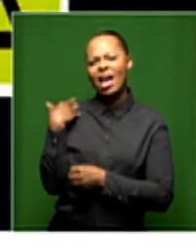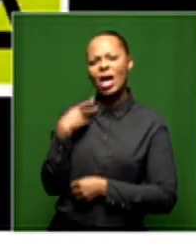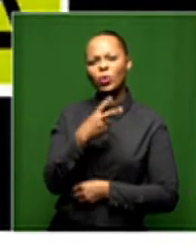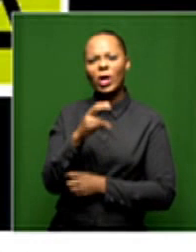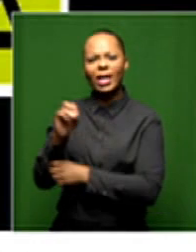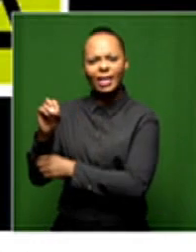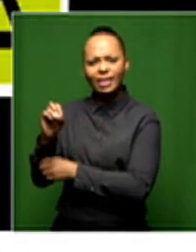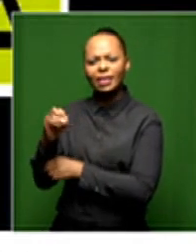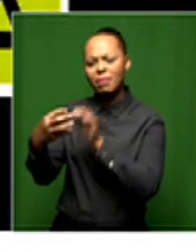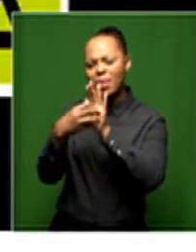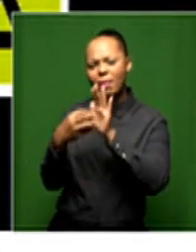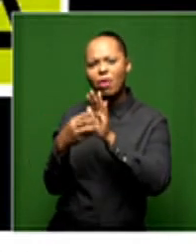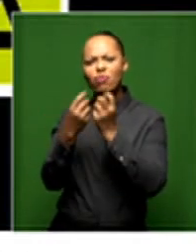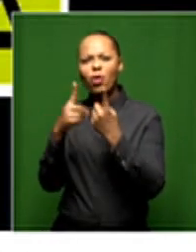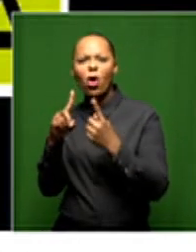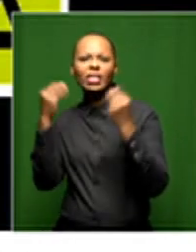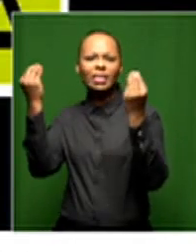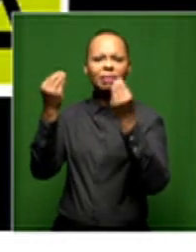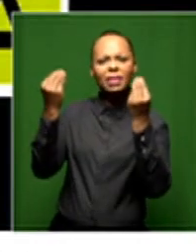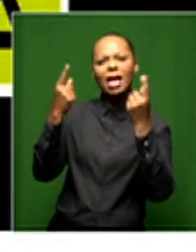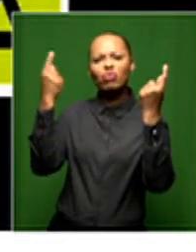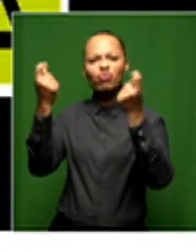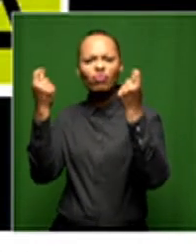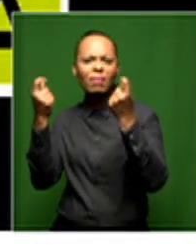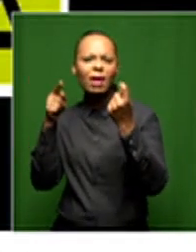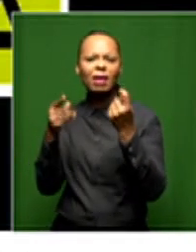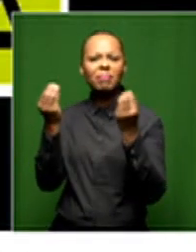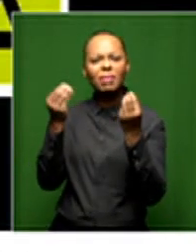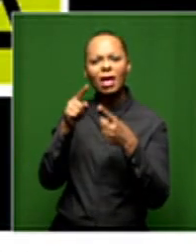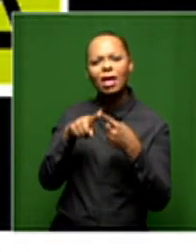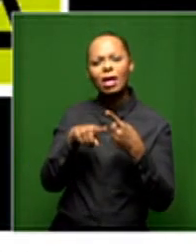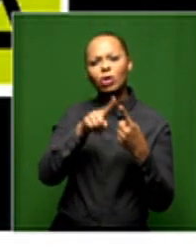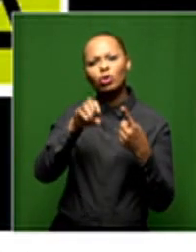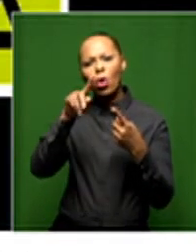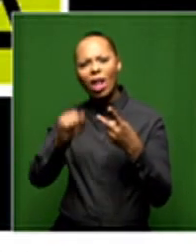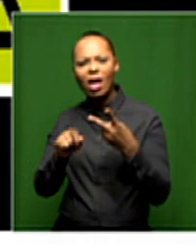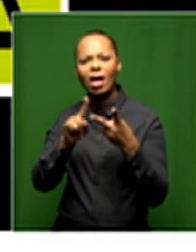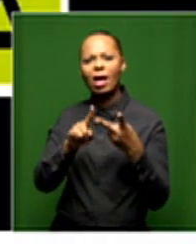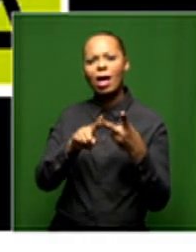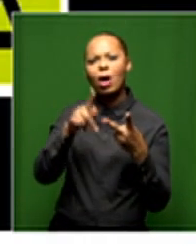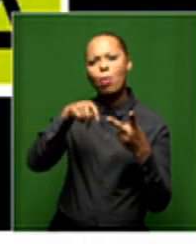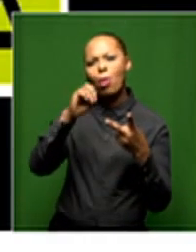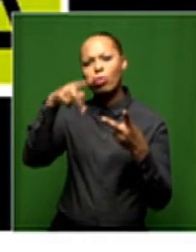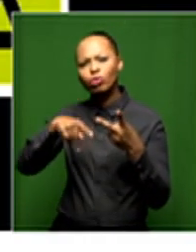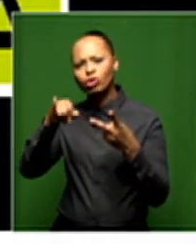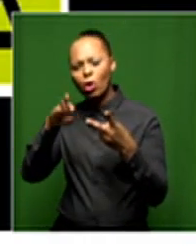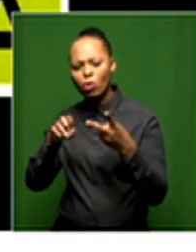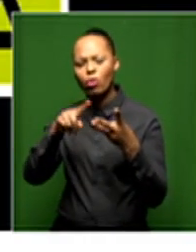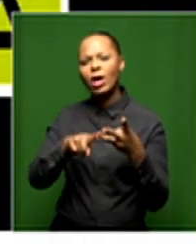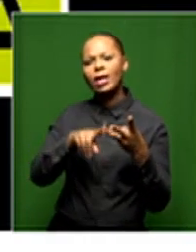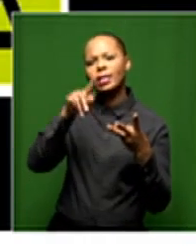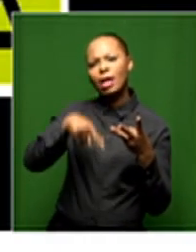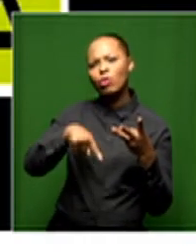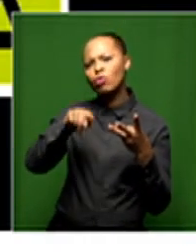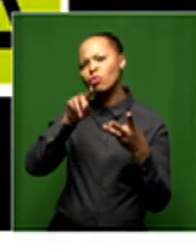go-to brand for celebrities such as Fat Joe, Zola 7, Pro Kid, Double HP. So now that